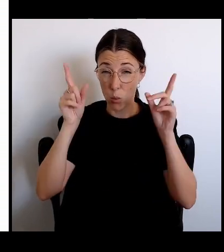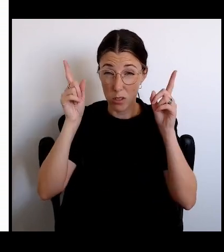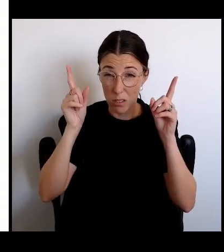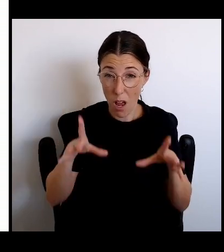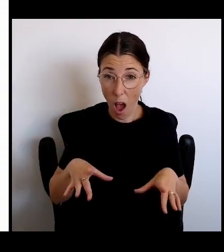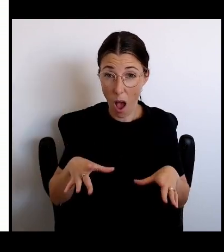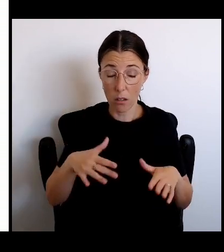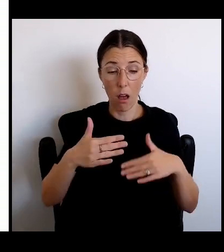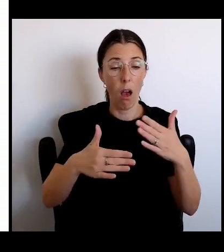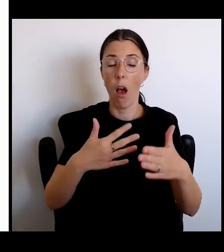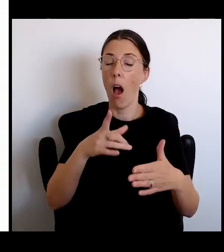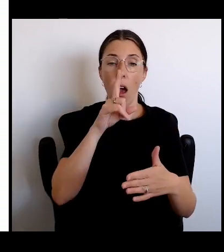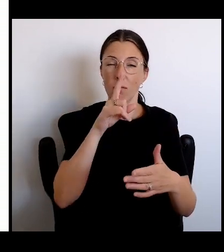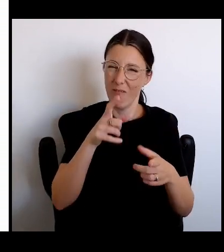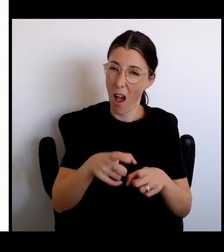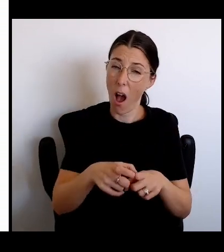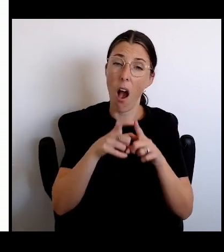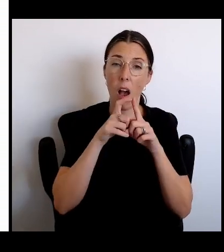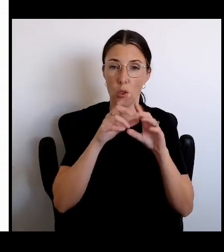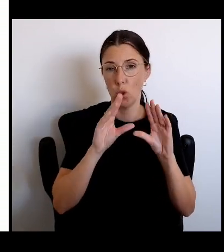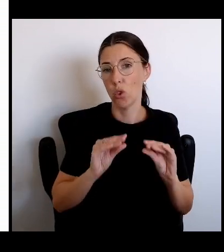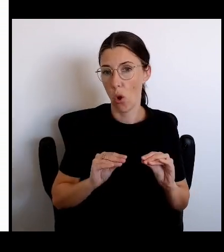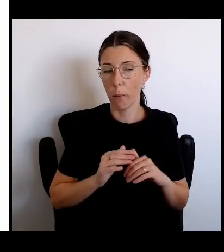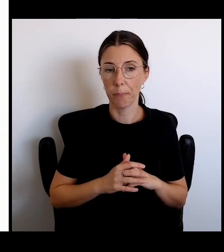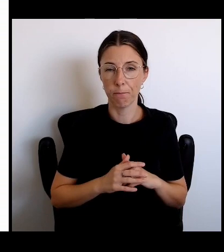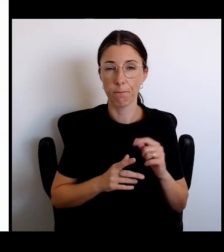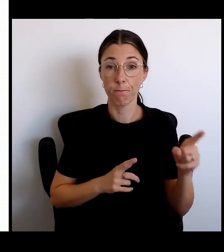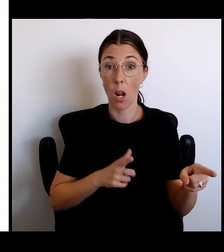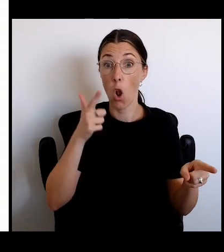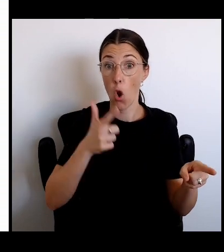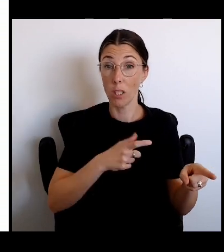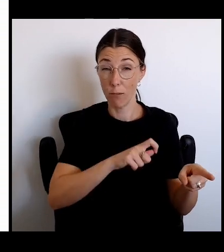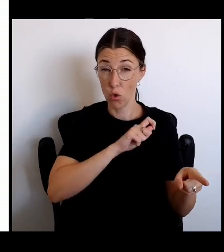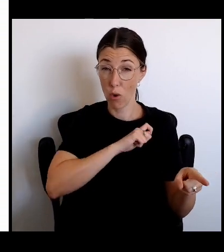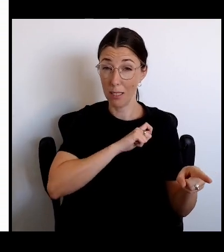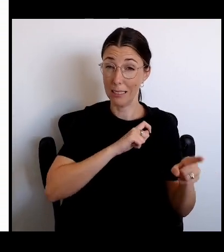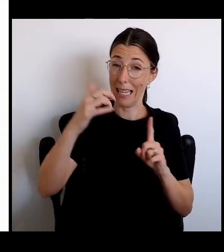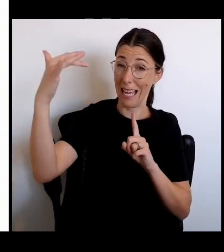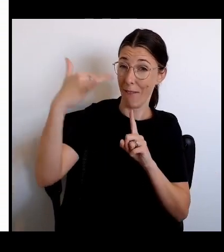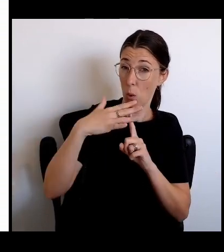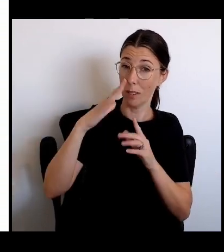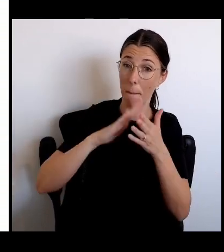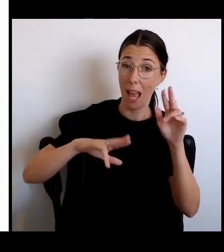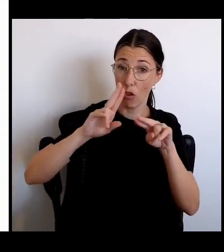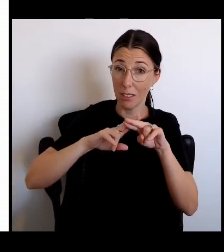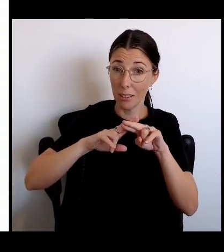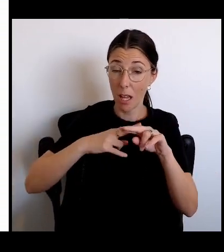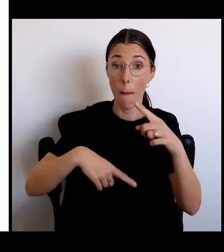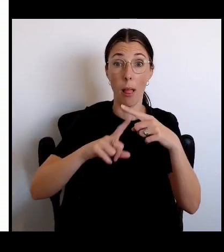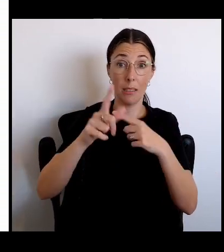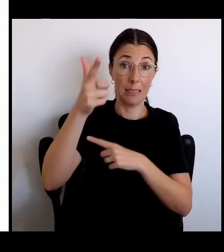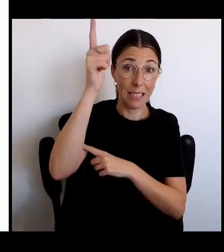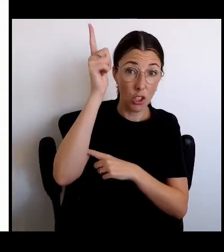And as I said, they're highly trusting and informed by the influence, not just of their parents, educators and health professionals, but